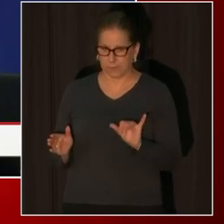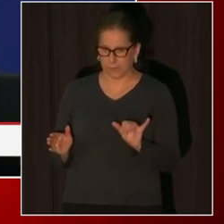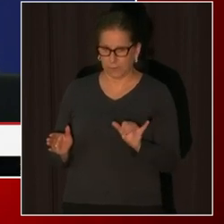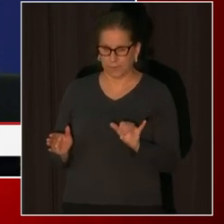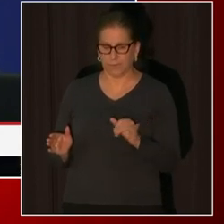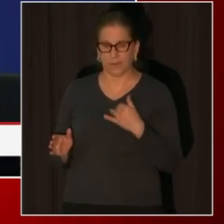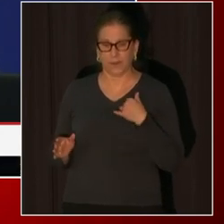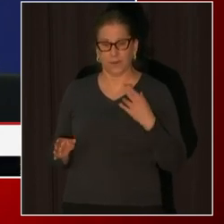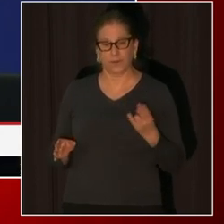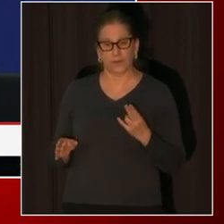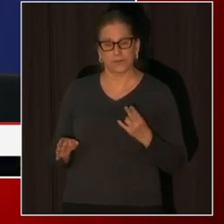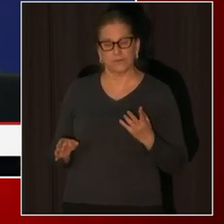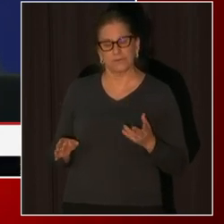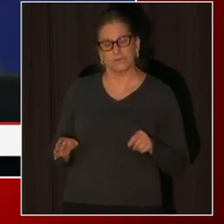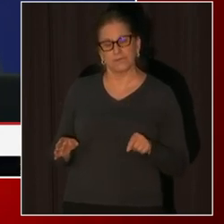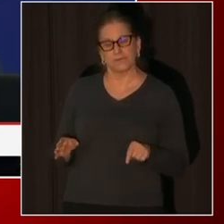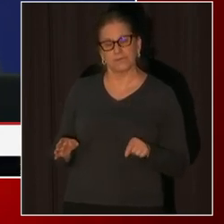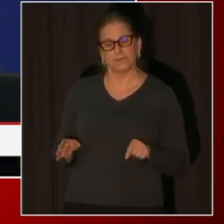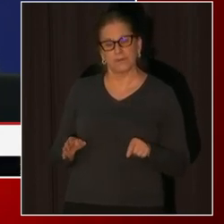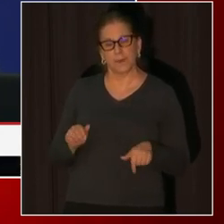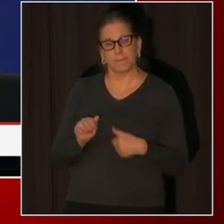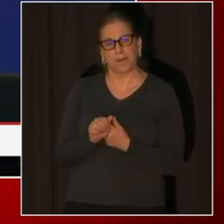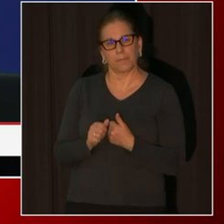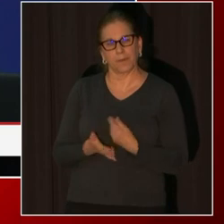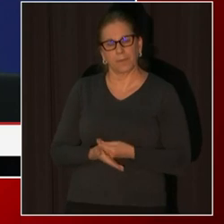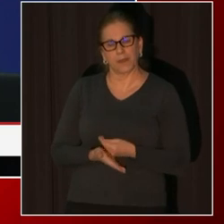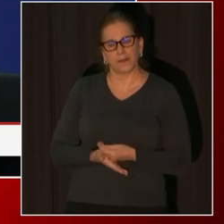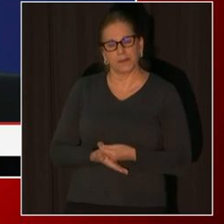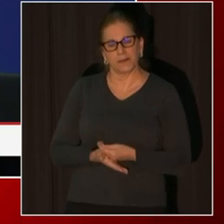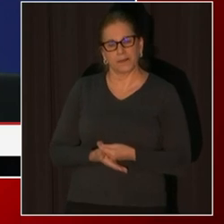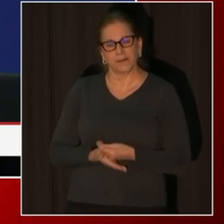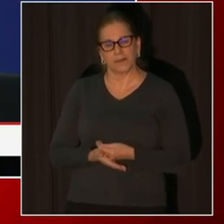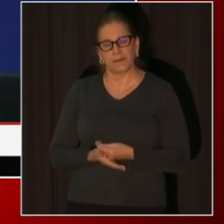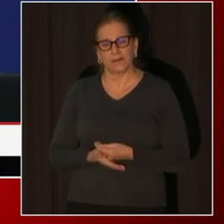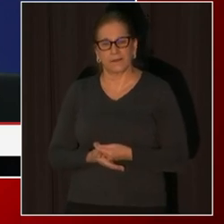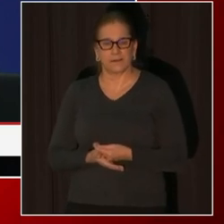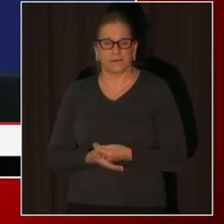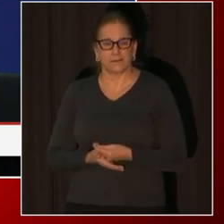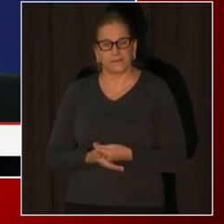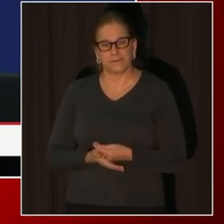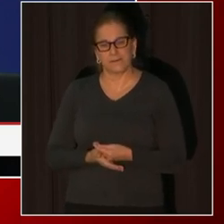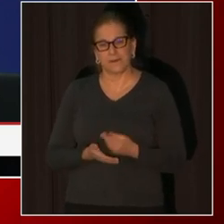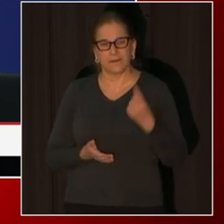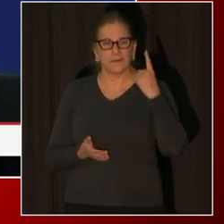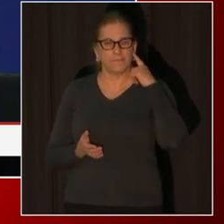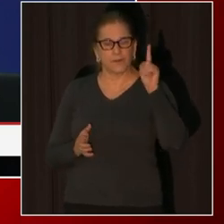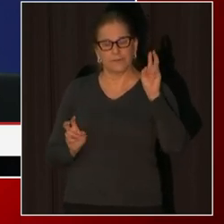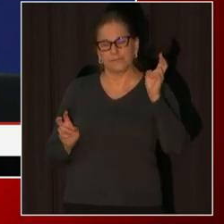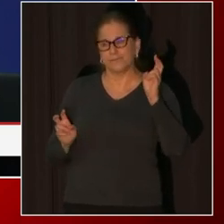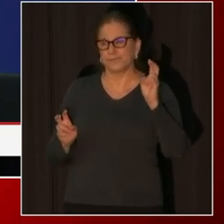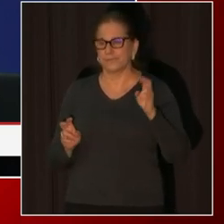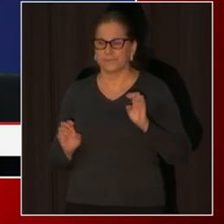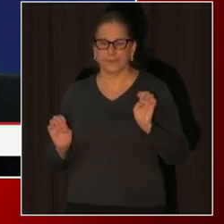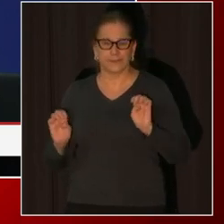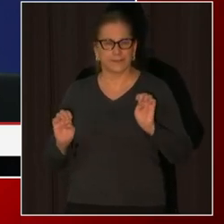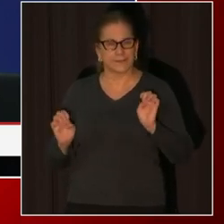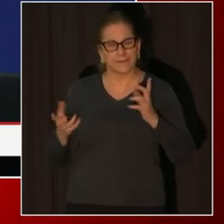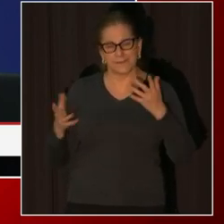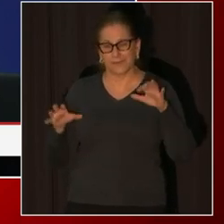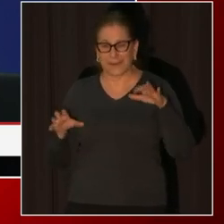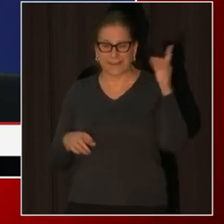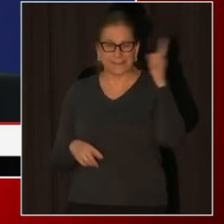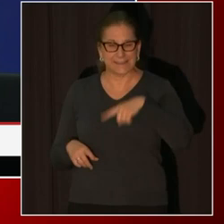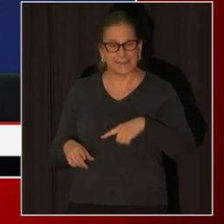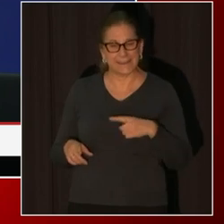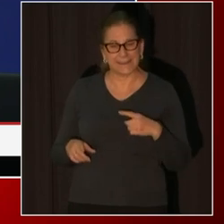for a rainy day, that can still keep you at that AAA credit rating, but we're not using the emergency. We're not using the contingency. It's going